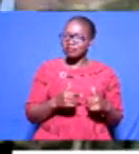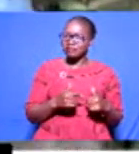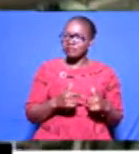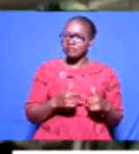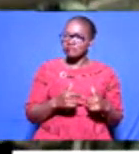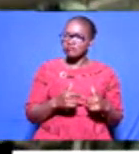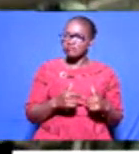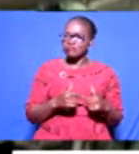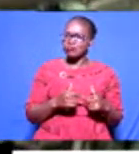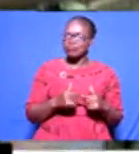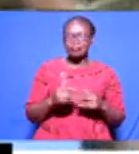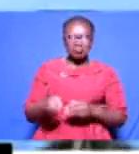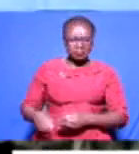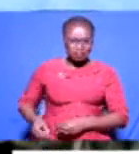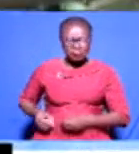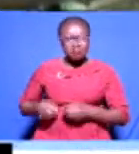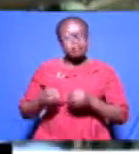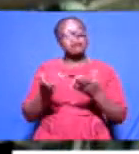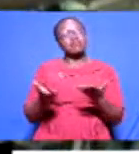mukarimu